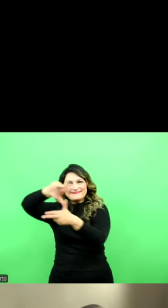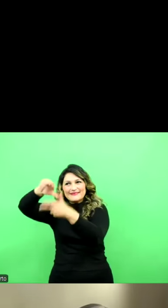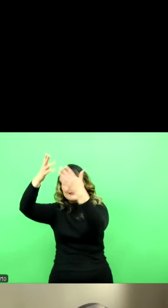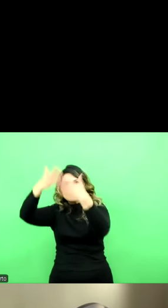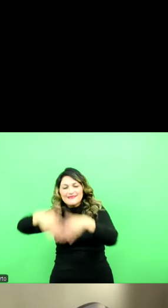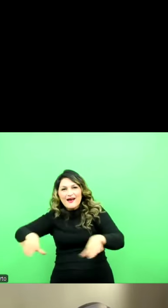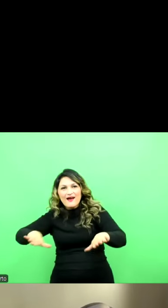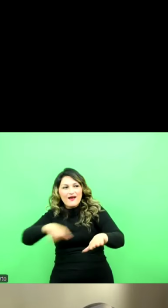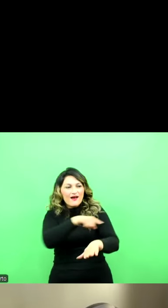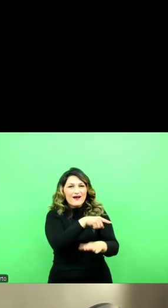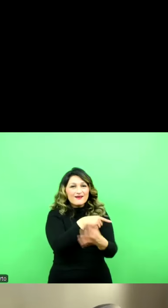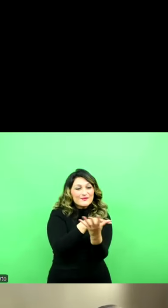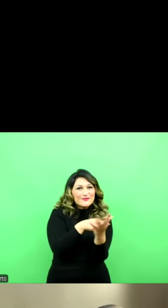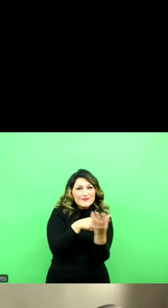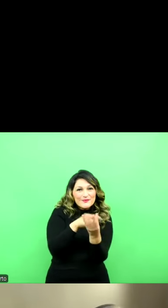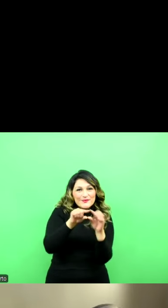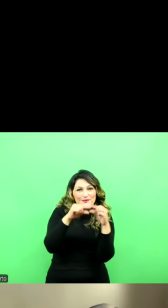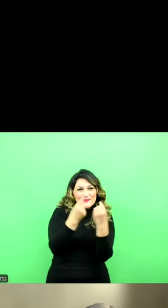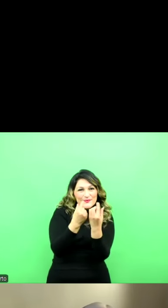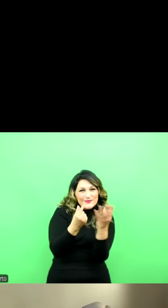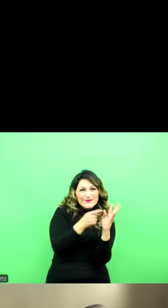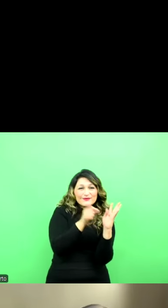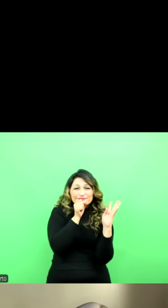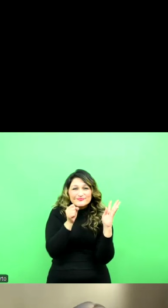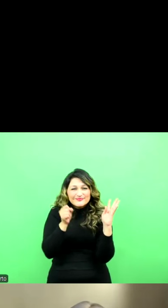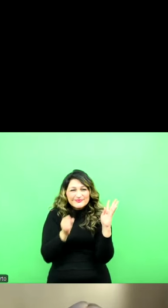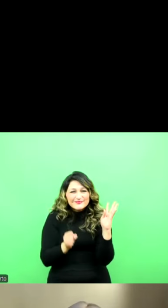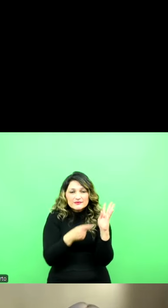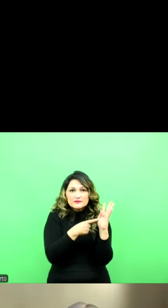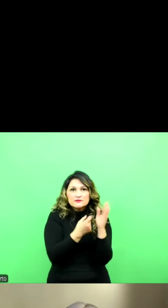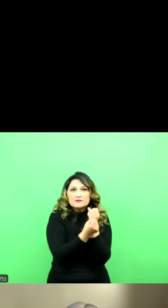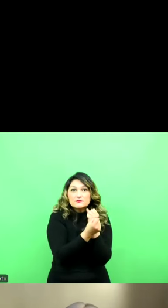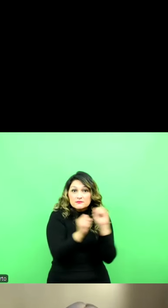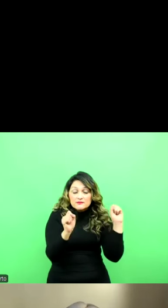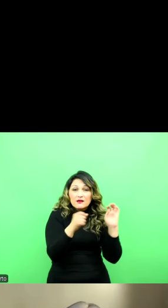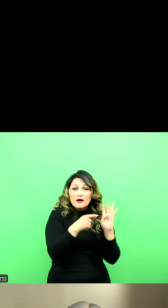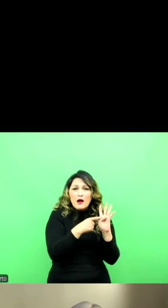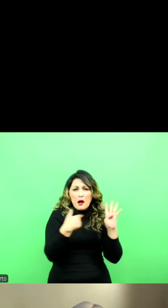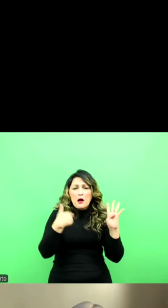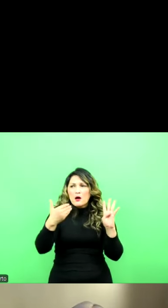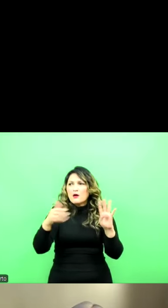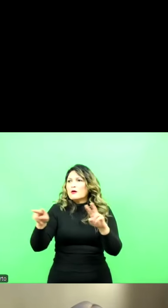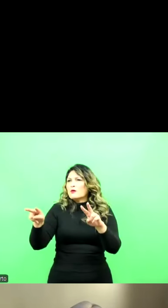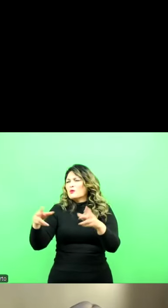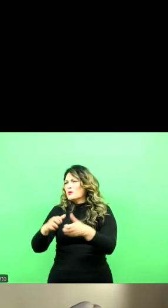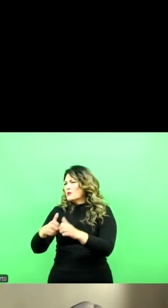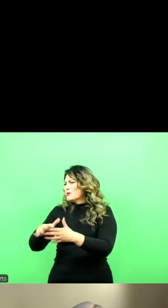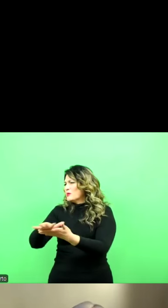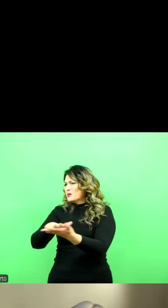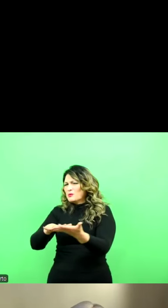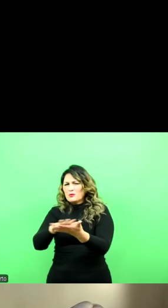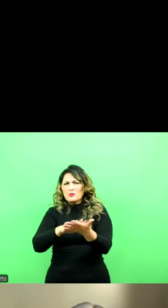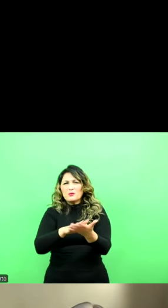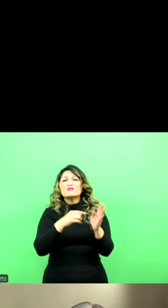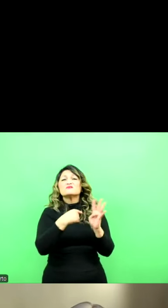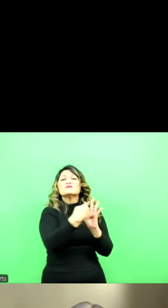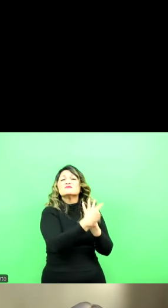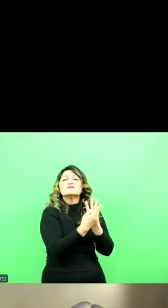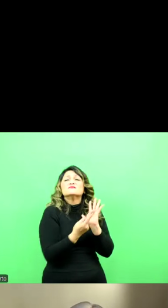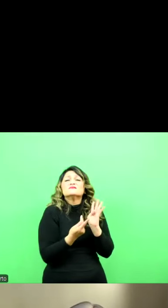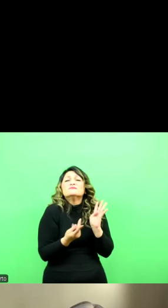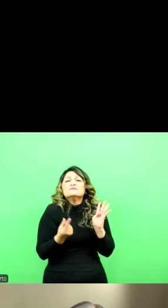So just to leave you with a few takeaways, every country in the world is experiencing growth in both size and proportion